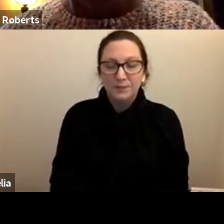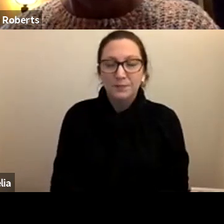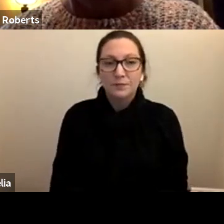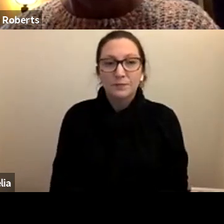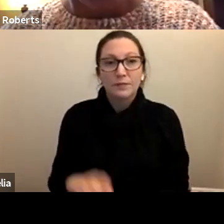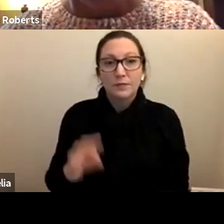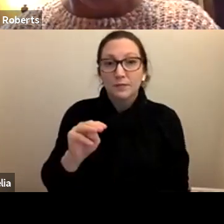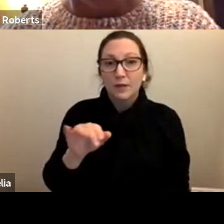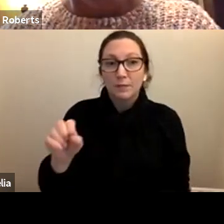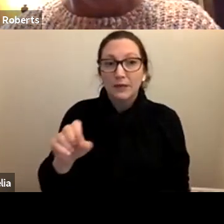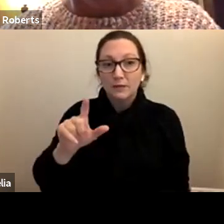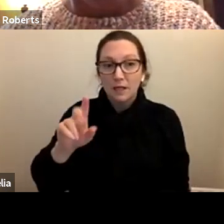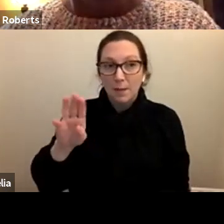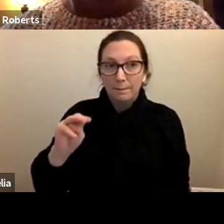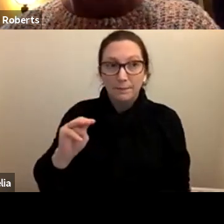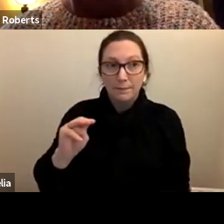Ms. Lum.